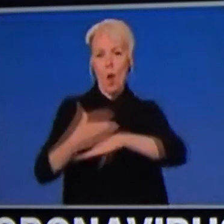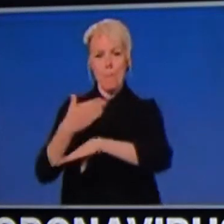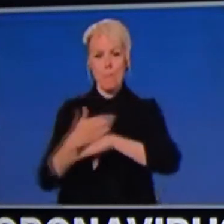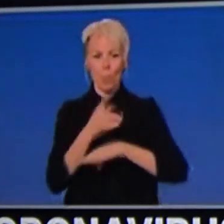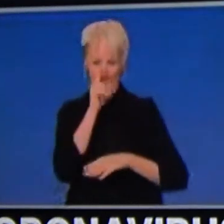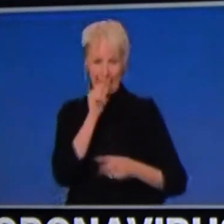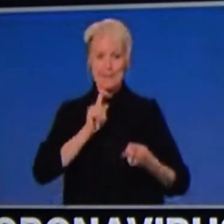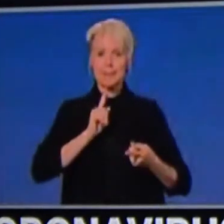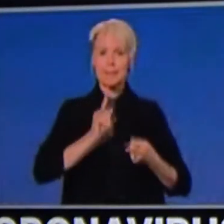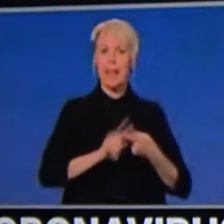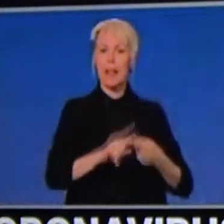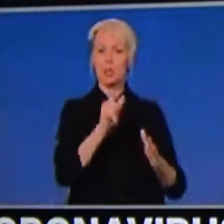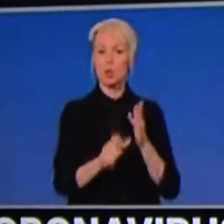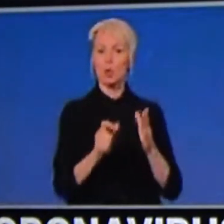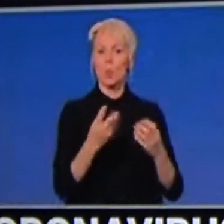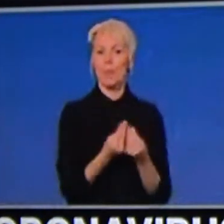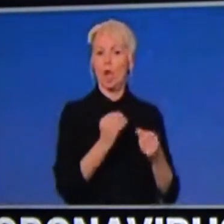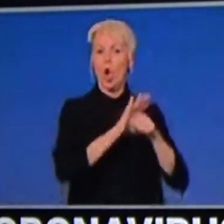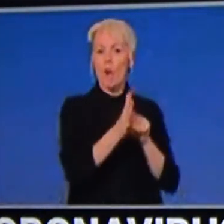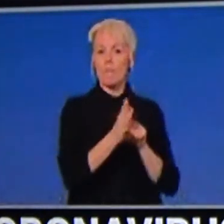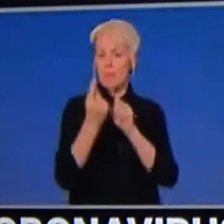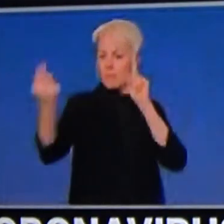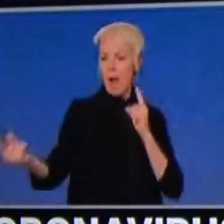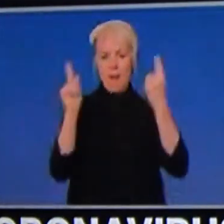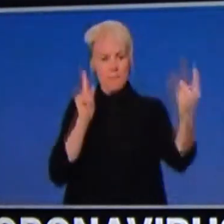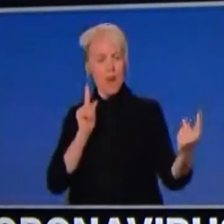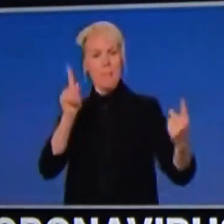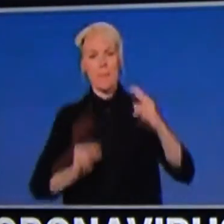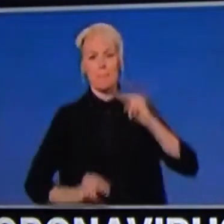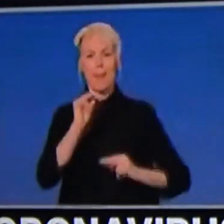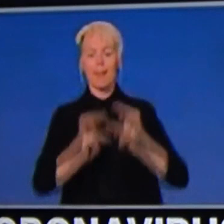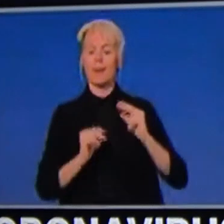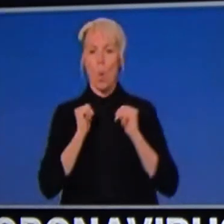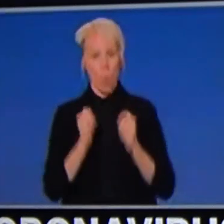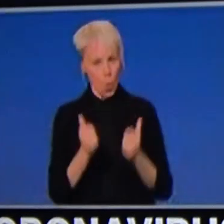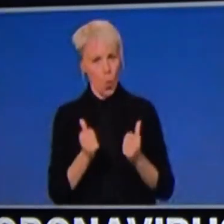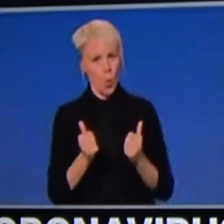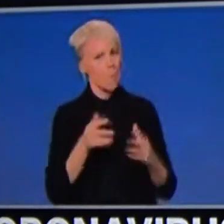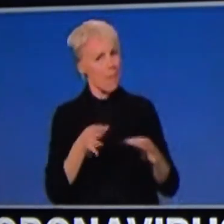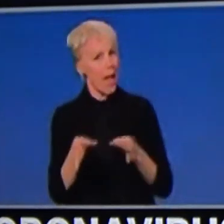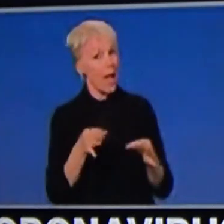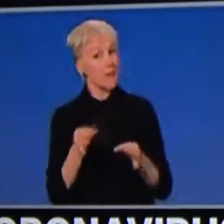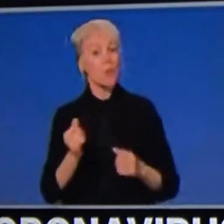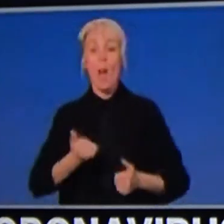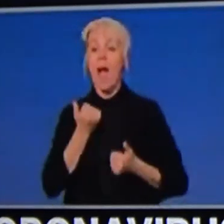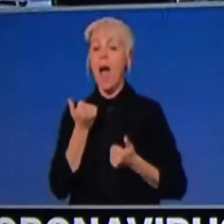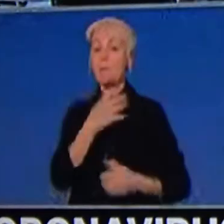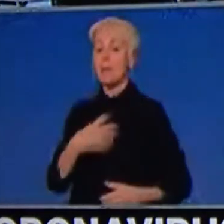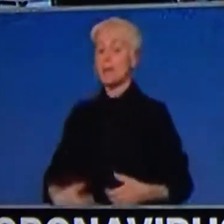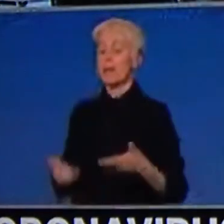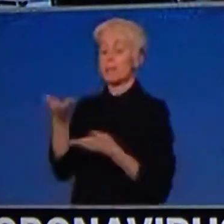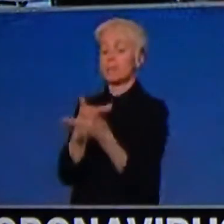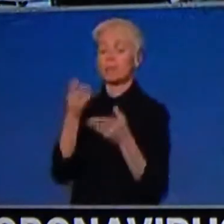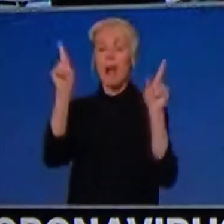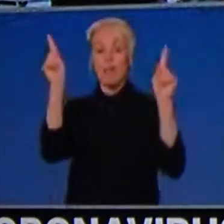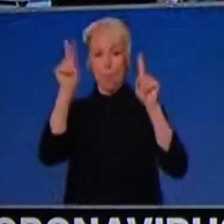So that's one of the things that the transport ministers in particular are working on at this very moment. Yeah, I'll start at the front and go to